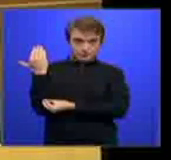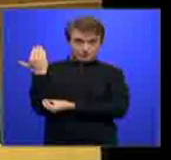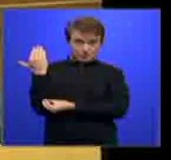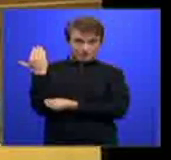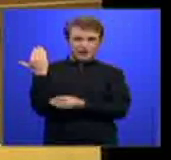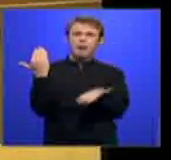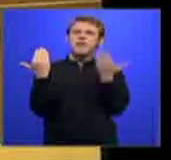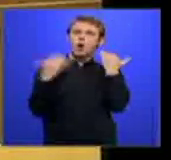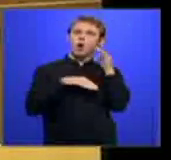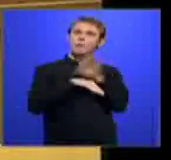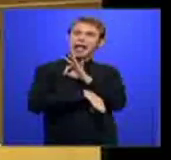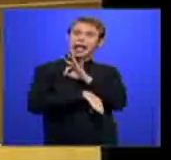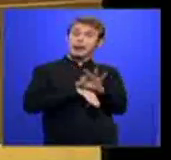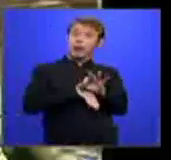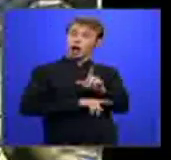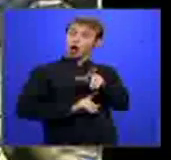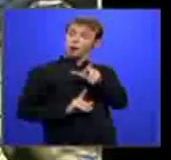willing seller principle.